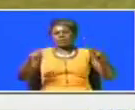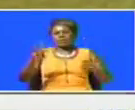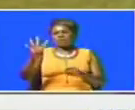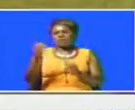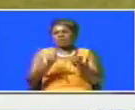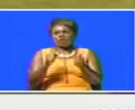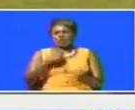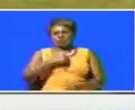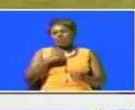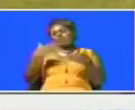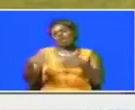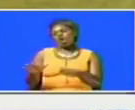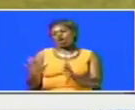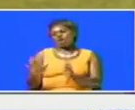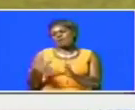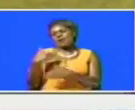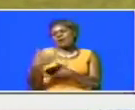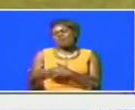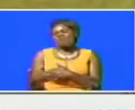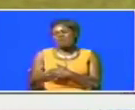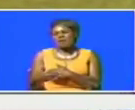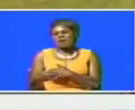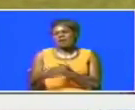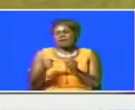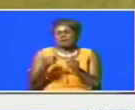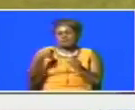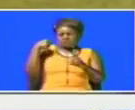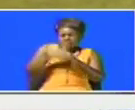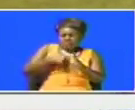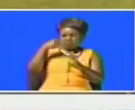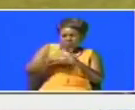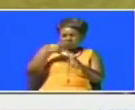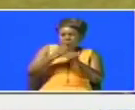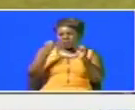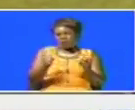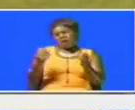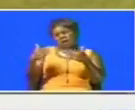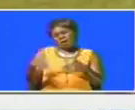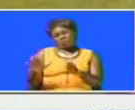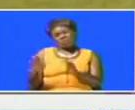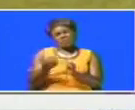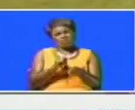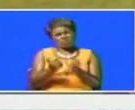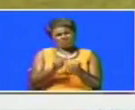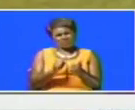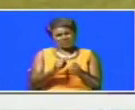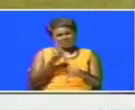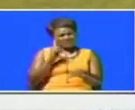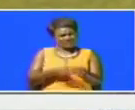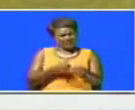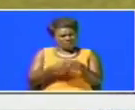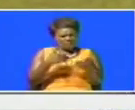unfortunate that I lost this game after fighting so hard. In fact, losing a game at the injury